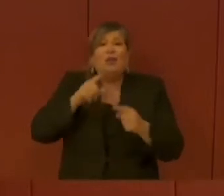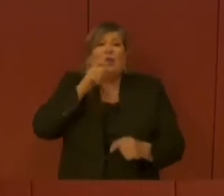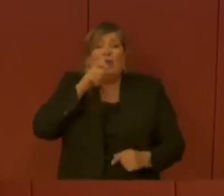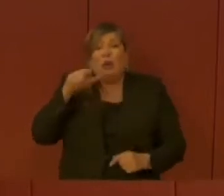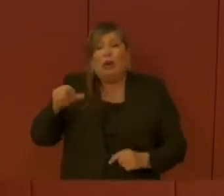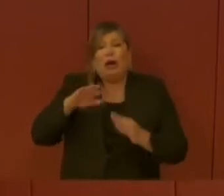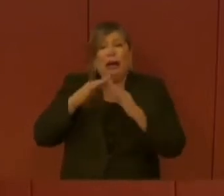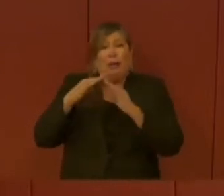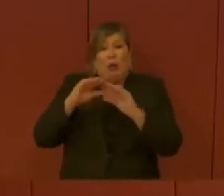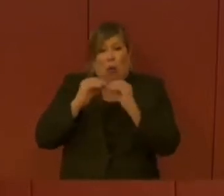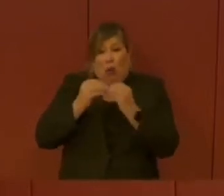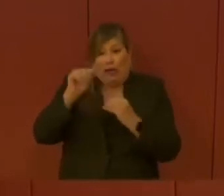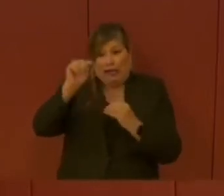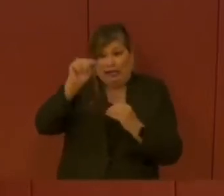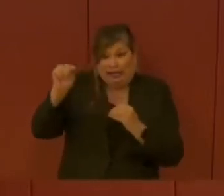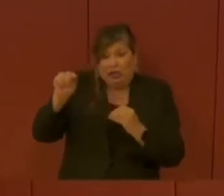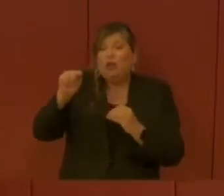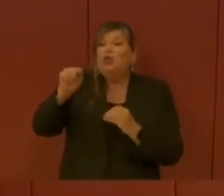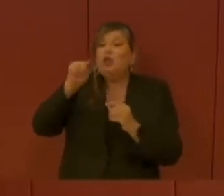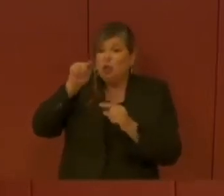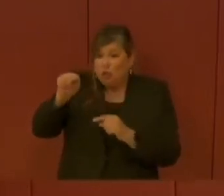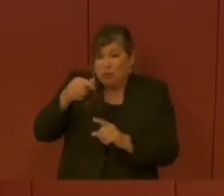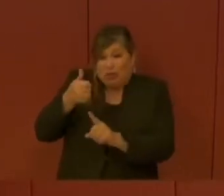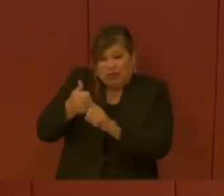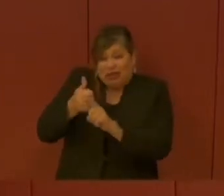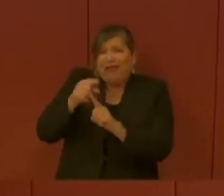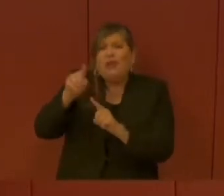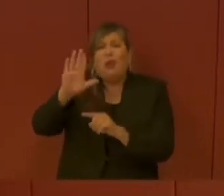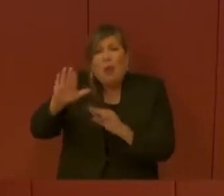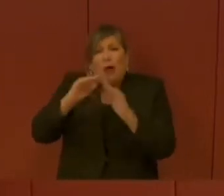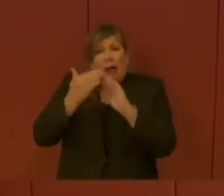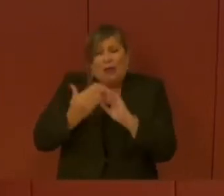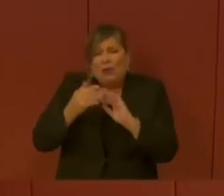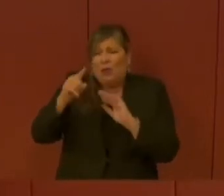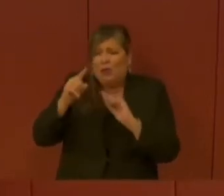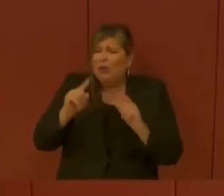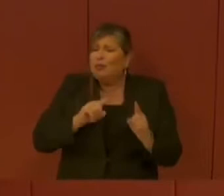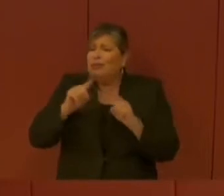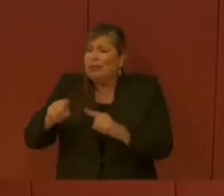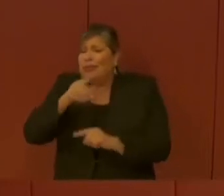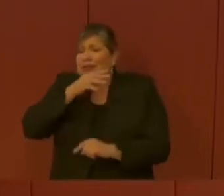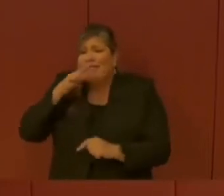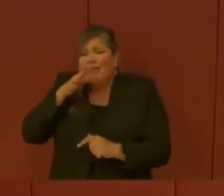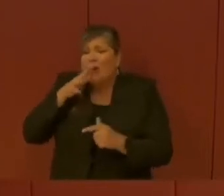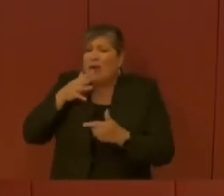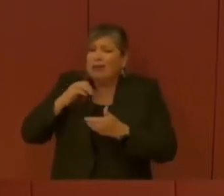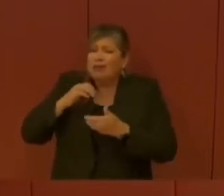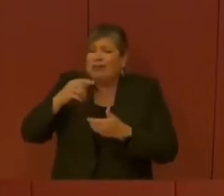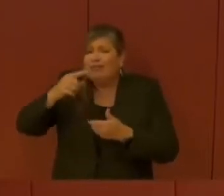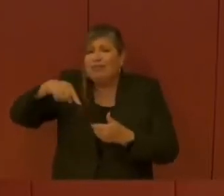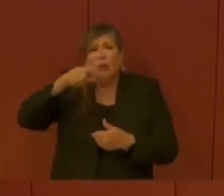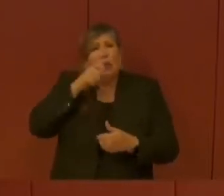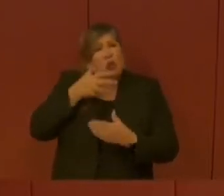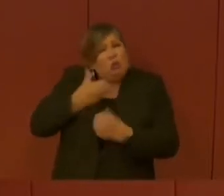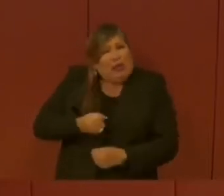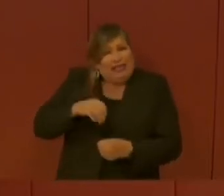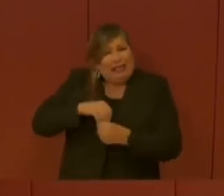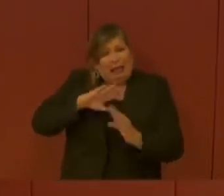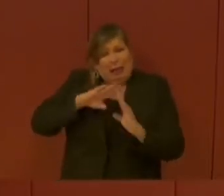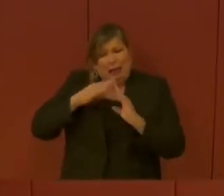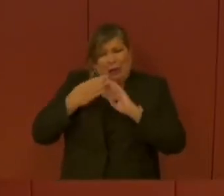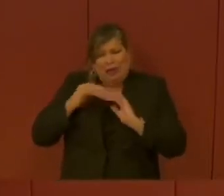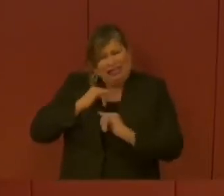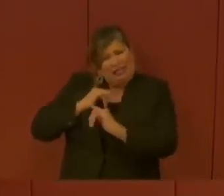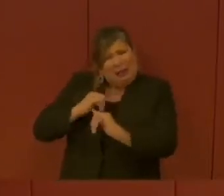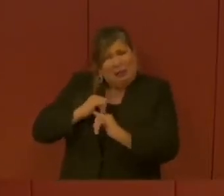the question you just posed. Yeah. To go out into farm worker communities, to have trusted messengers, to have